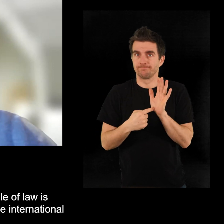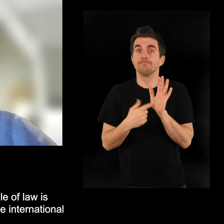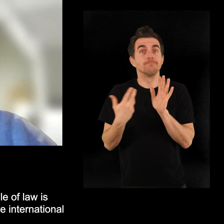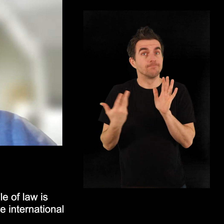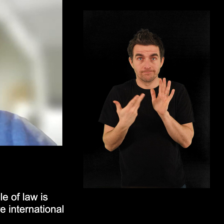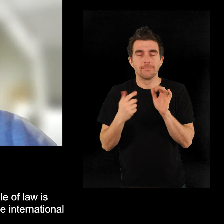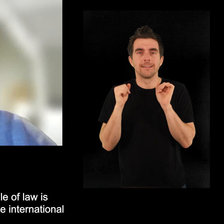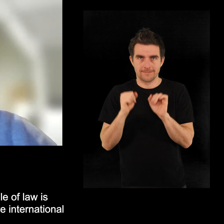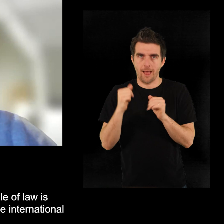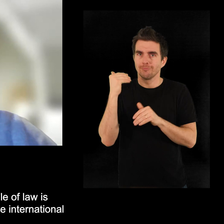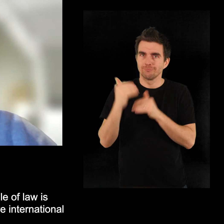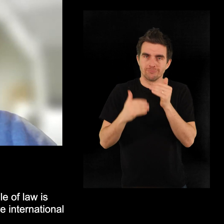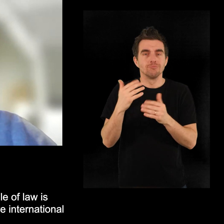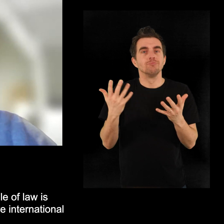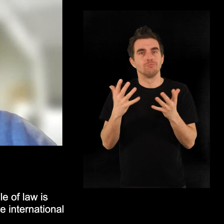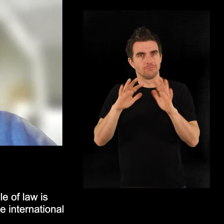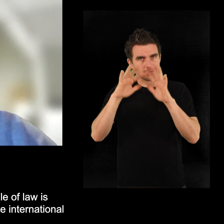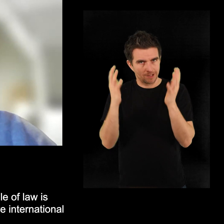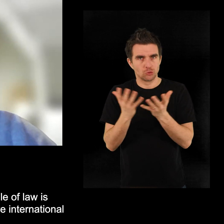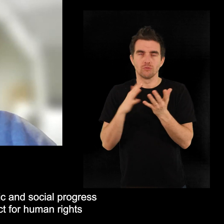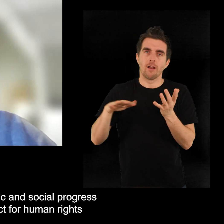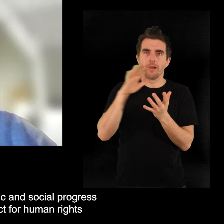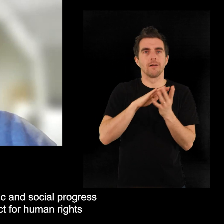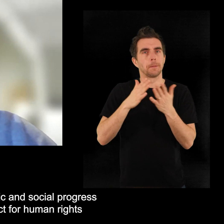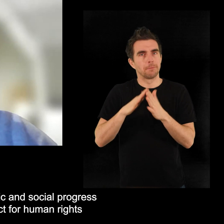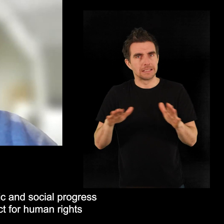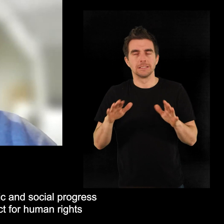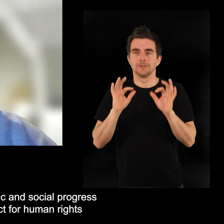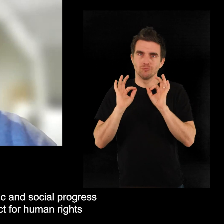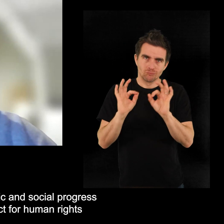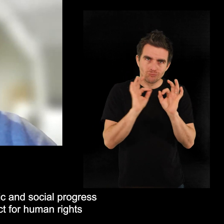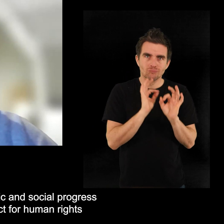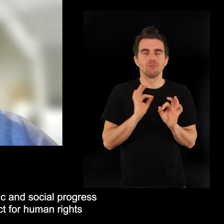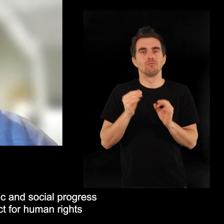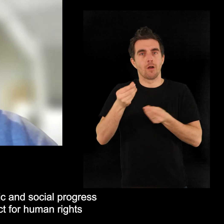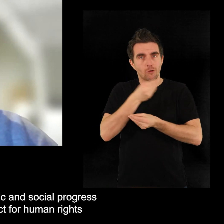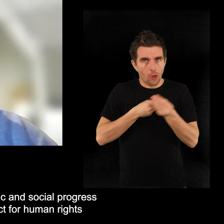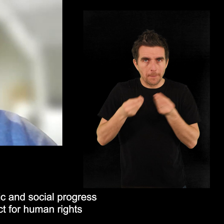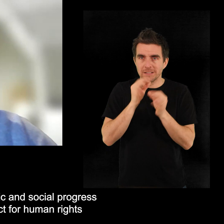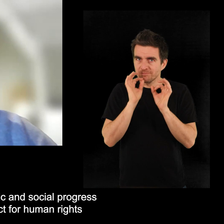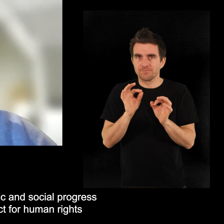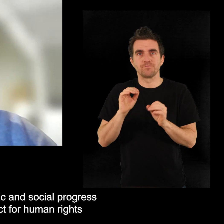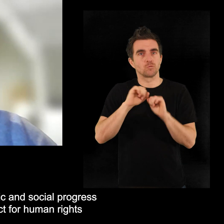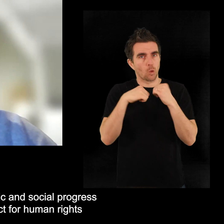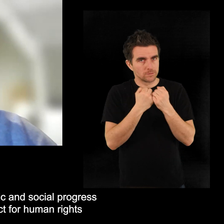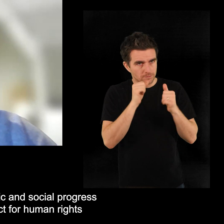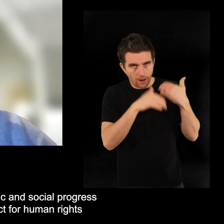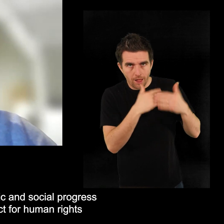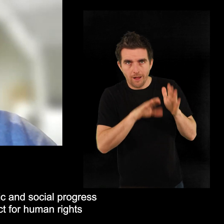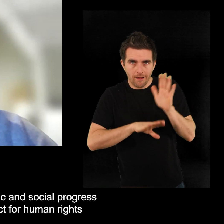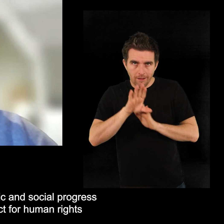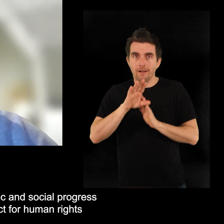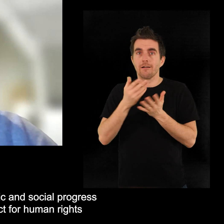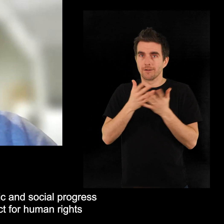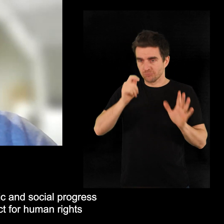the rule of law is ultimately a means to achieve international peace and security, economic and social progress and